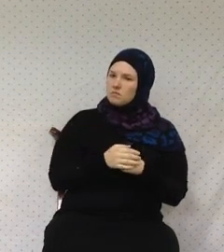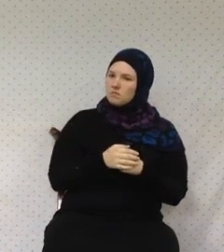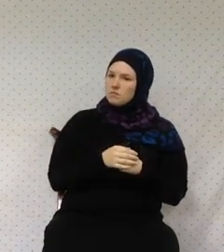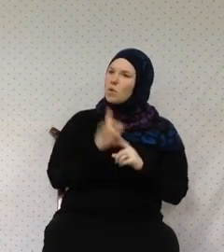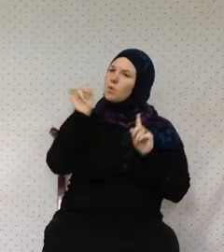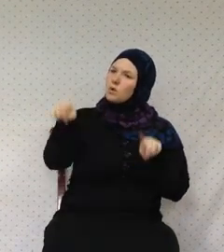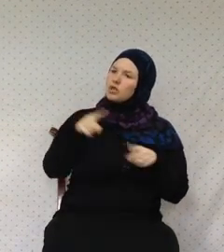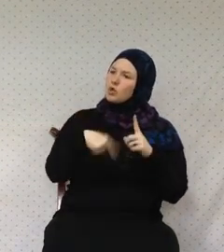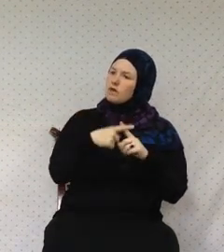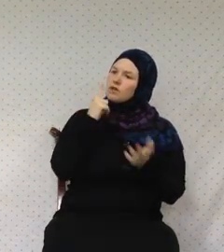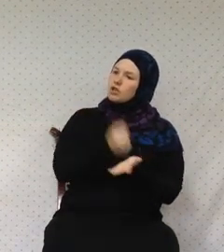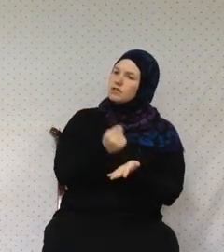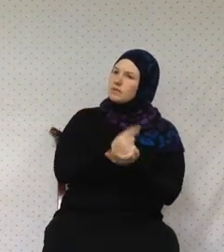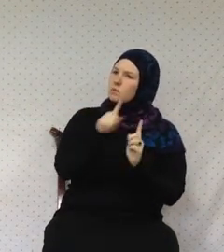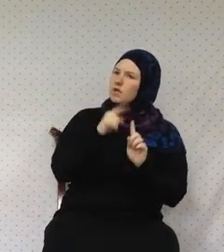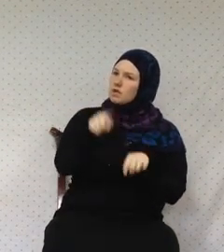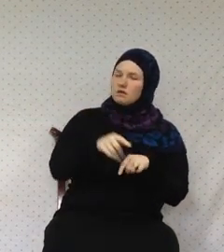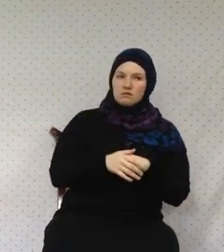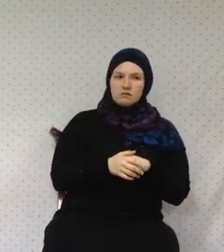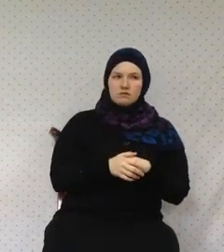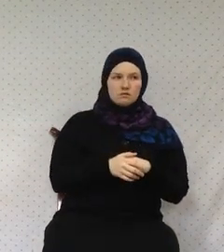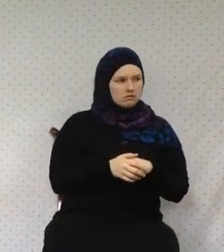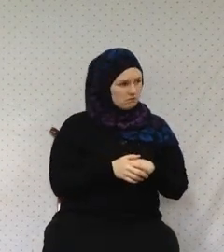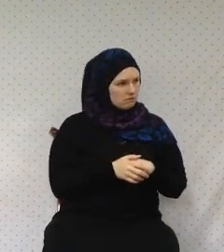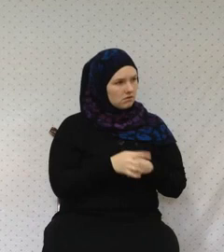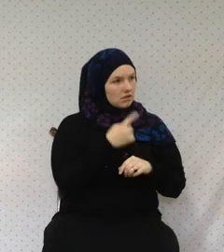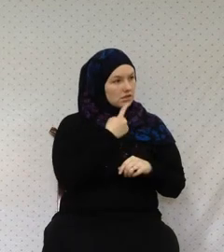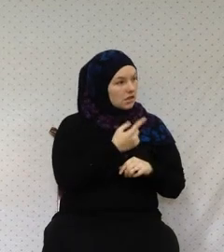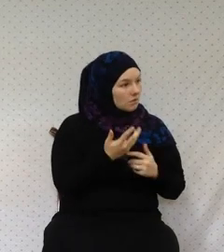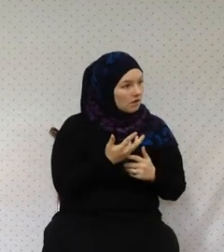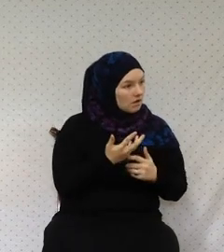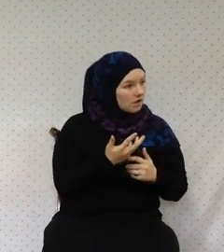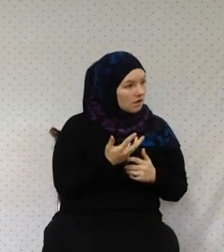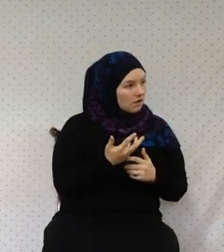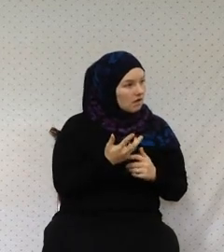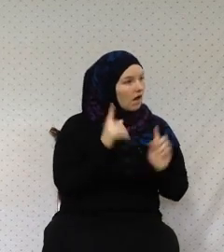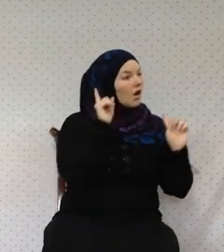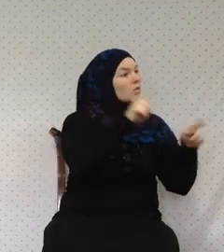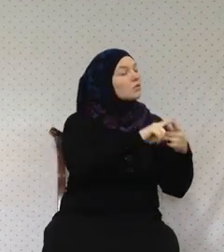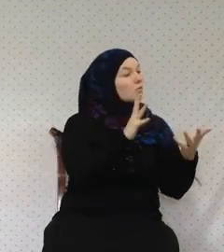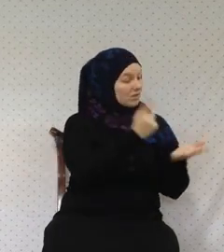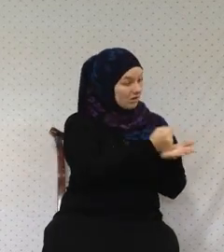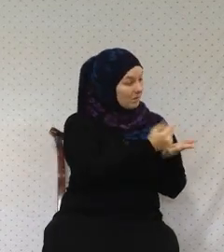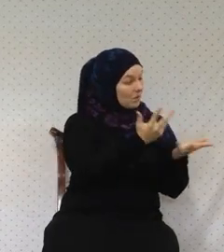did you go for treatment?" And he said one word, "I went to Allah.